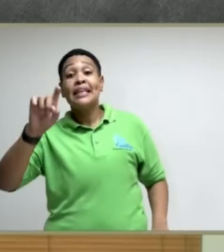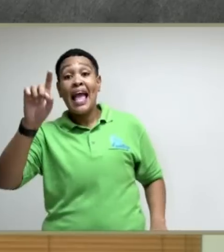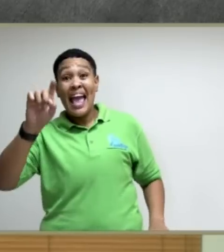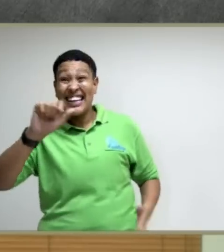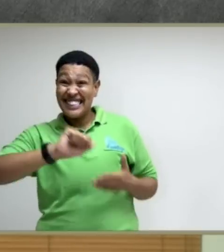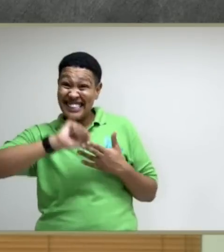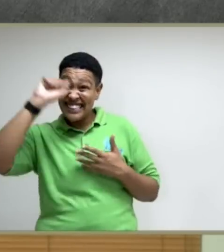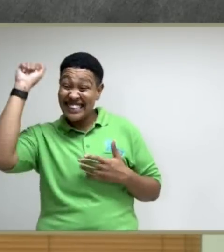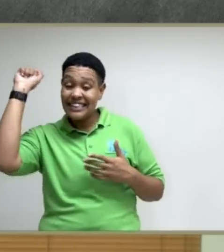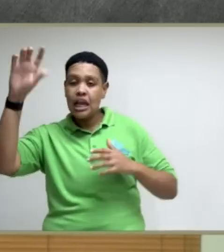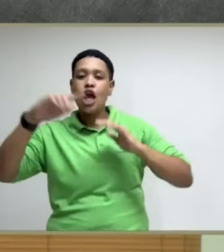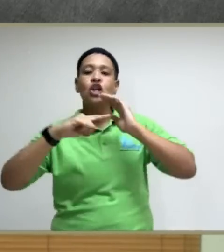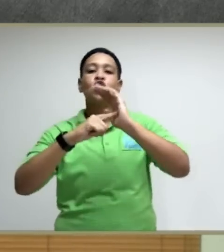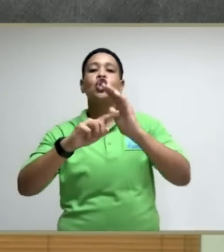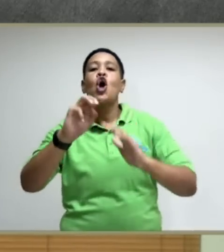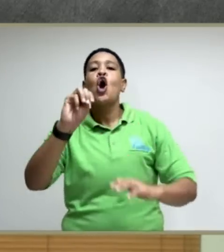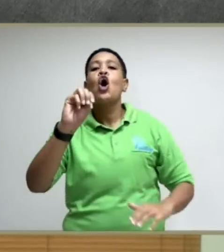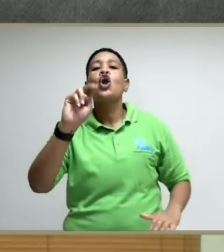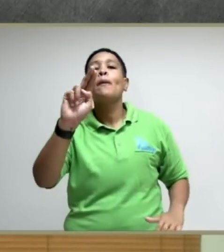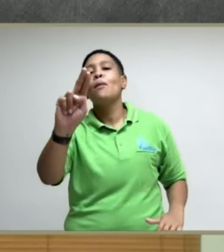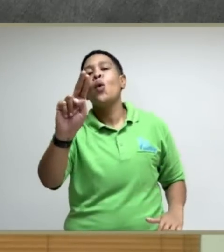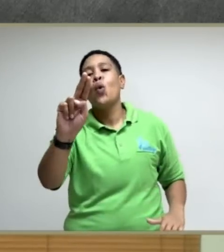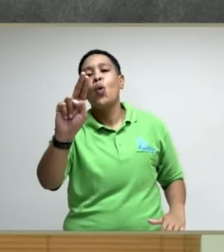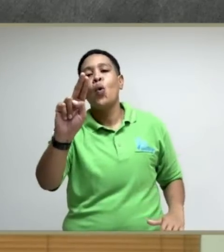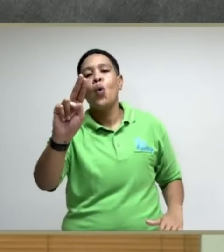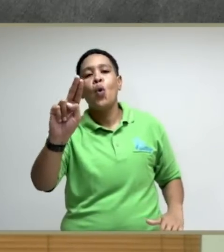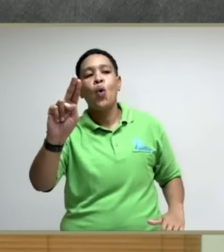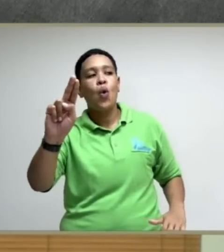that have shown the Mu, or what they call a